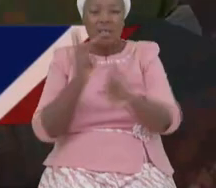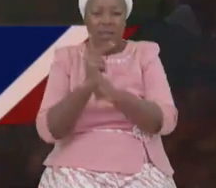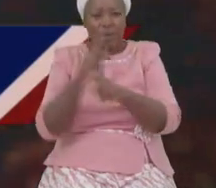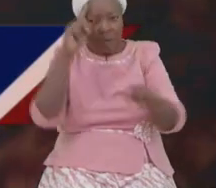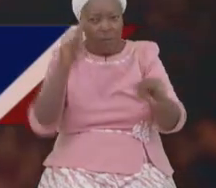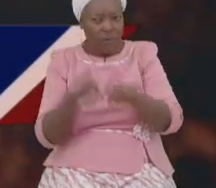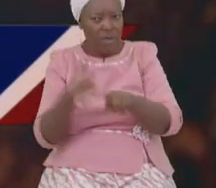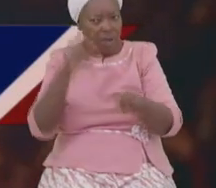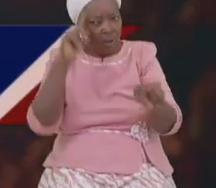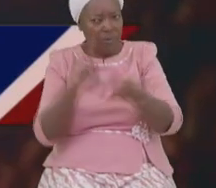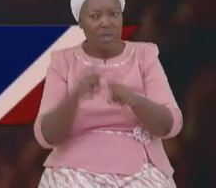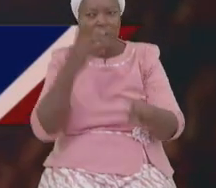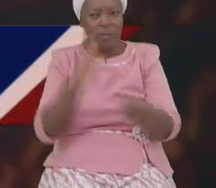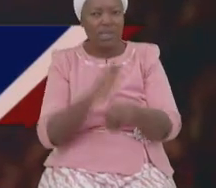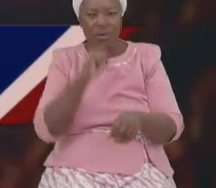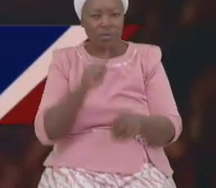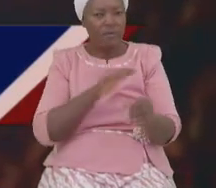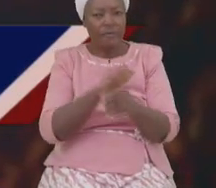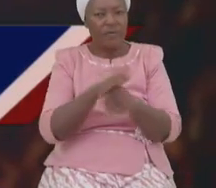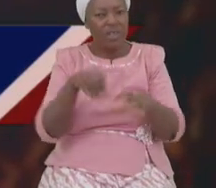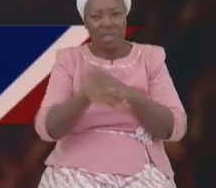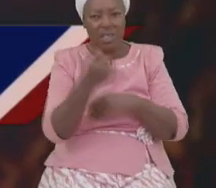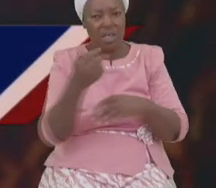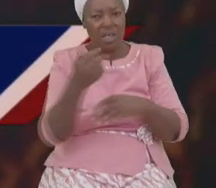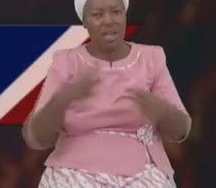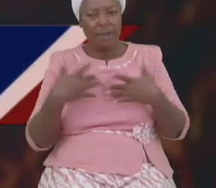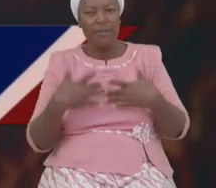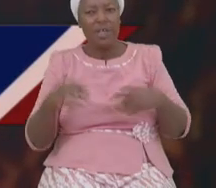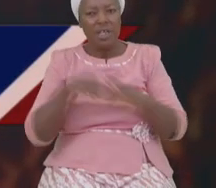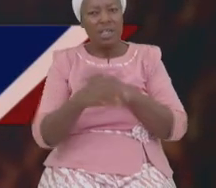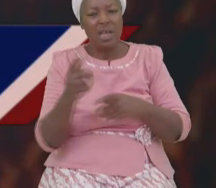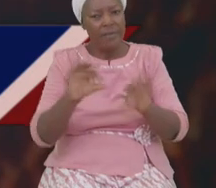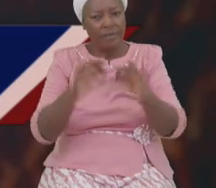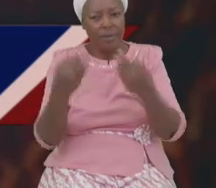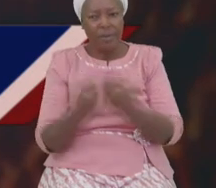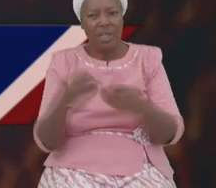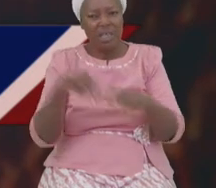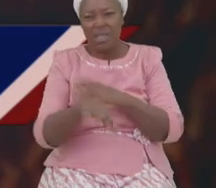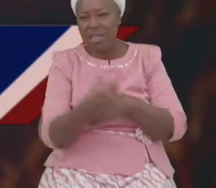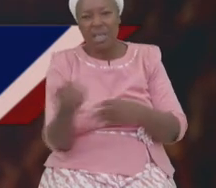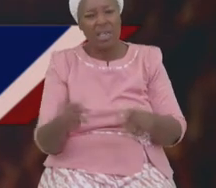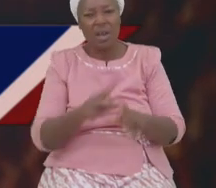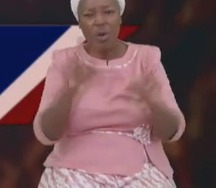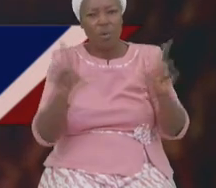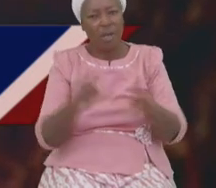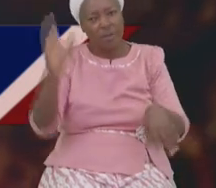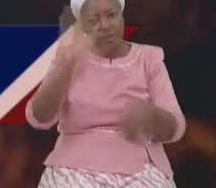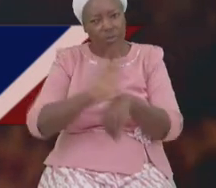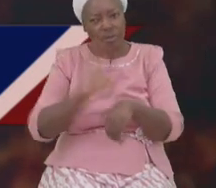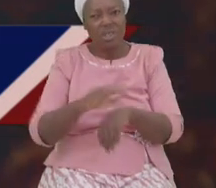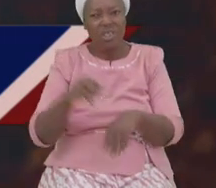covenant promises are not fulfilled in any life, in any family, in any local church, in